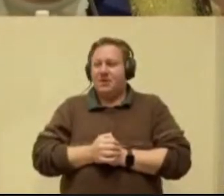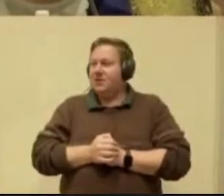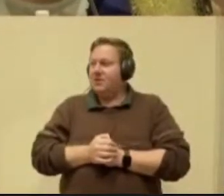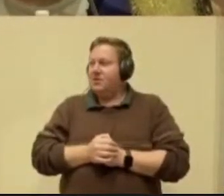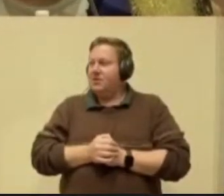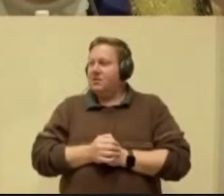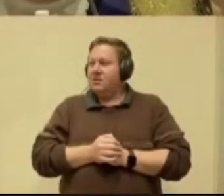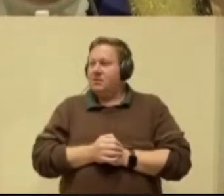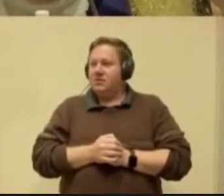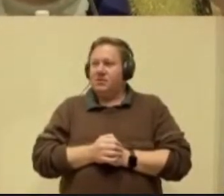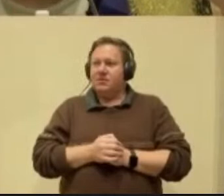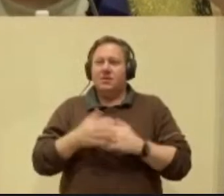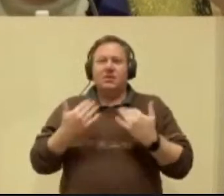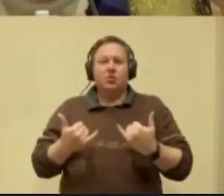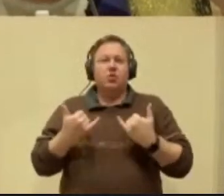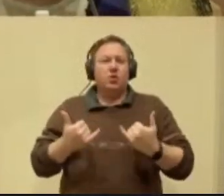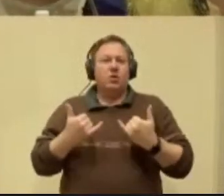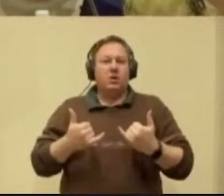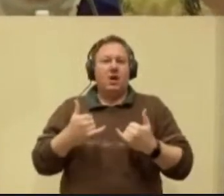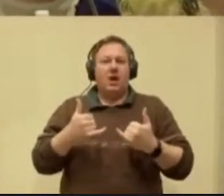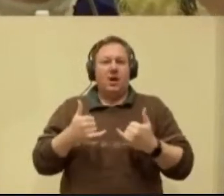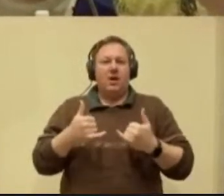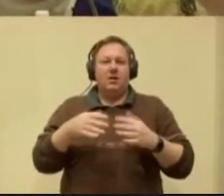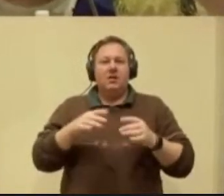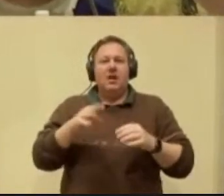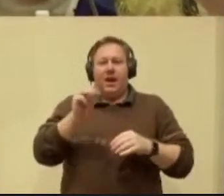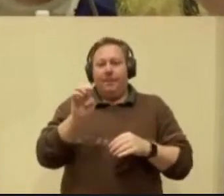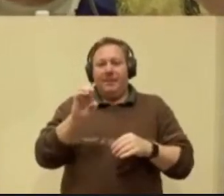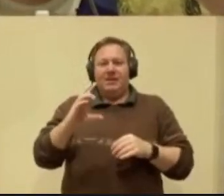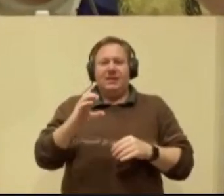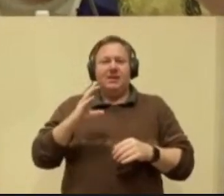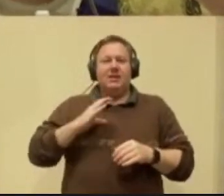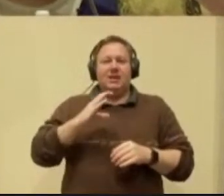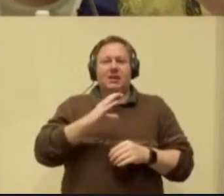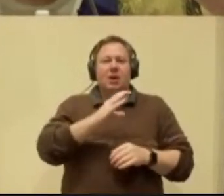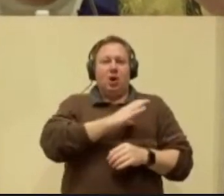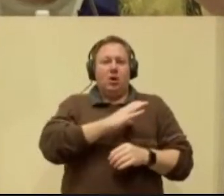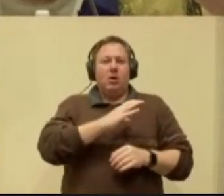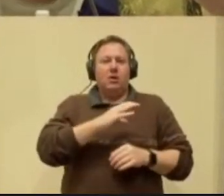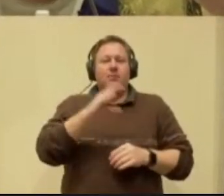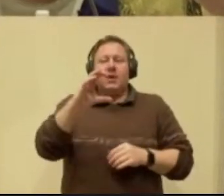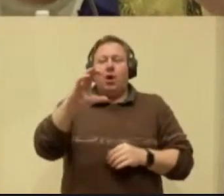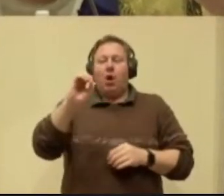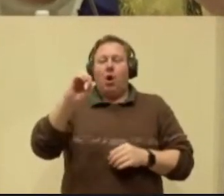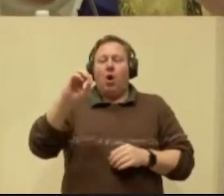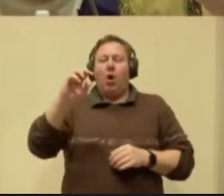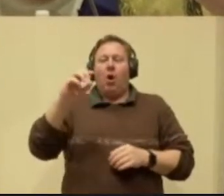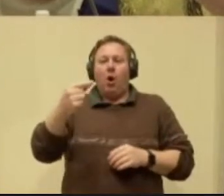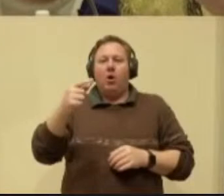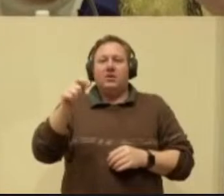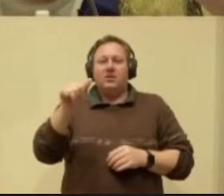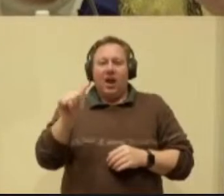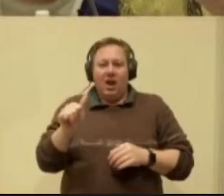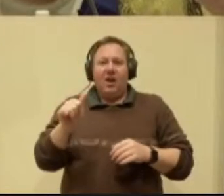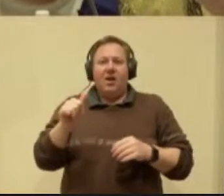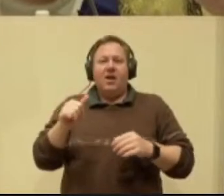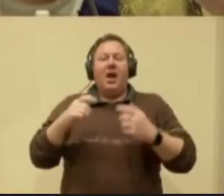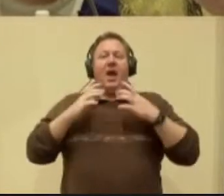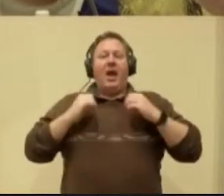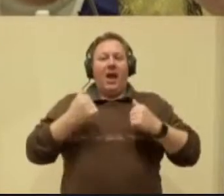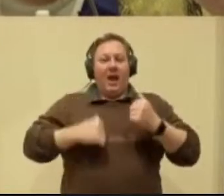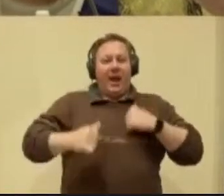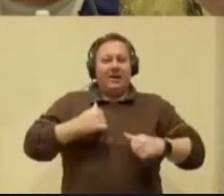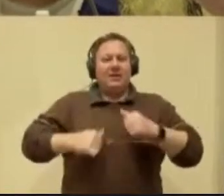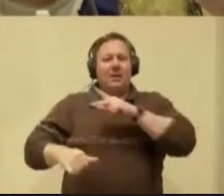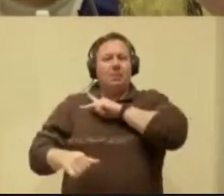major is that the embassy of coghta she is also acting as the premier so meaning